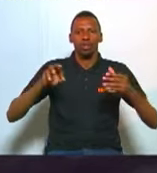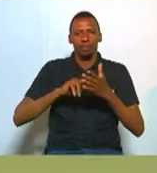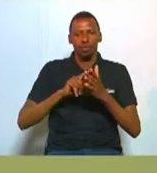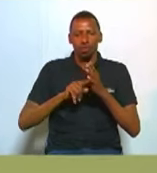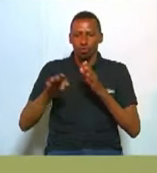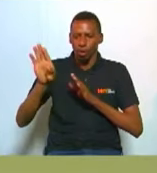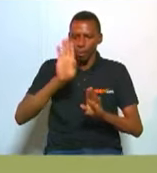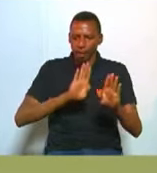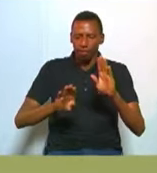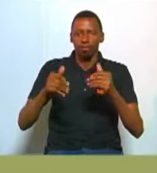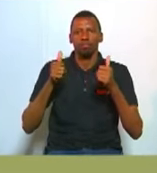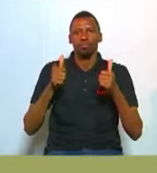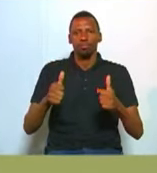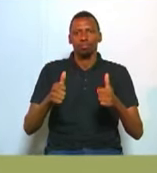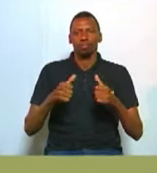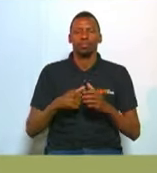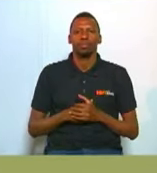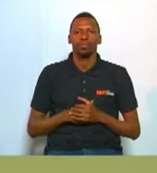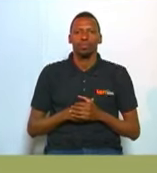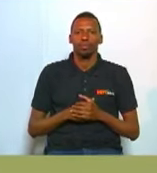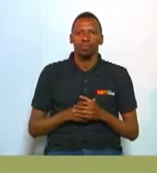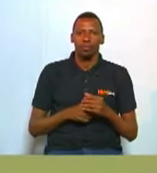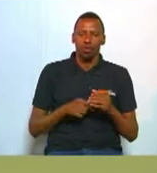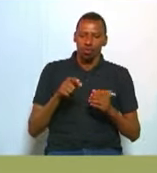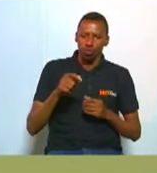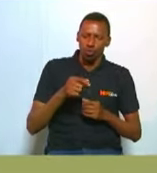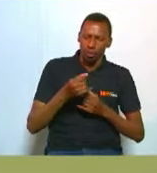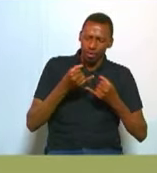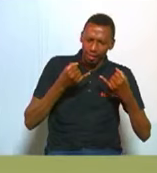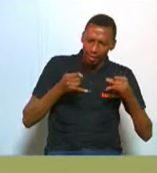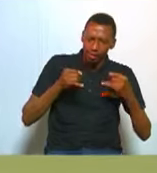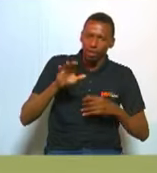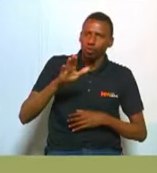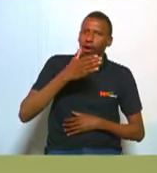good. Do your best.